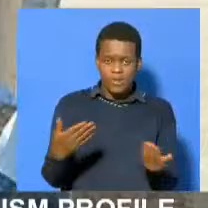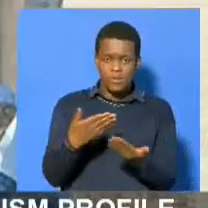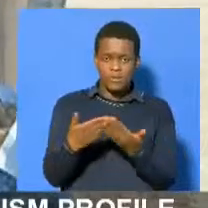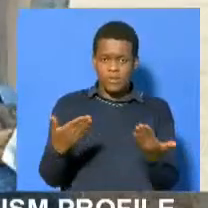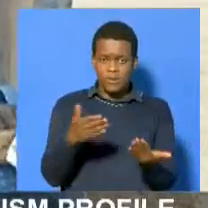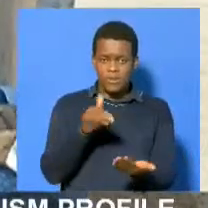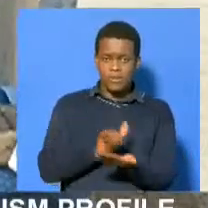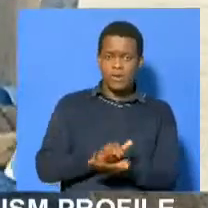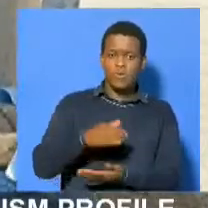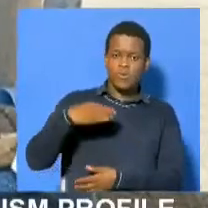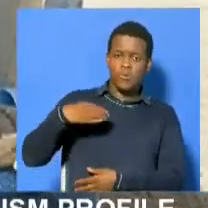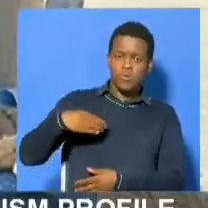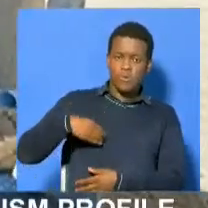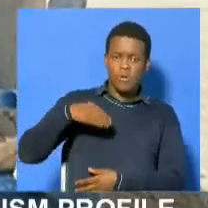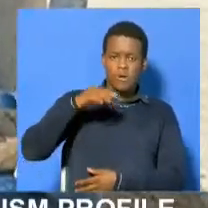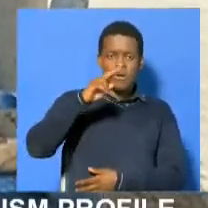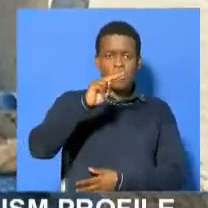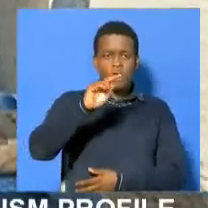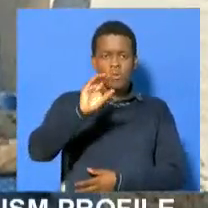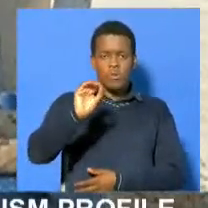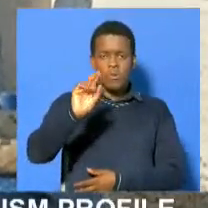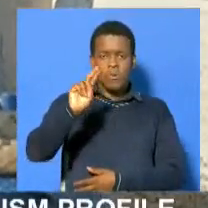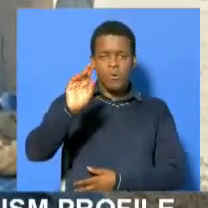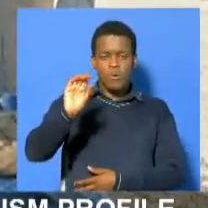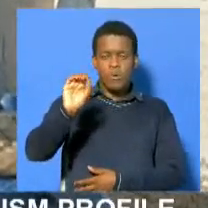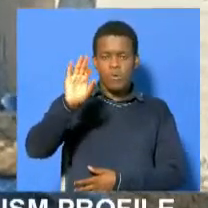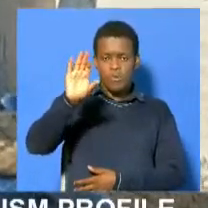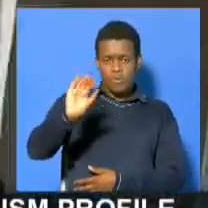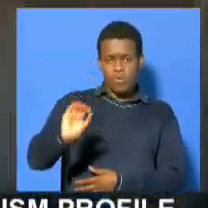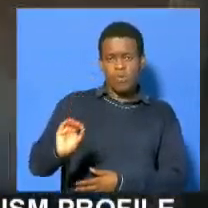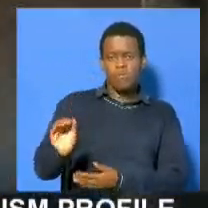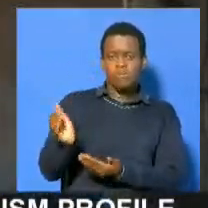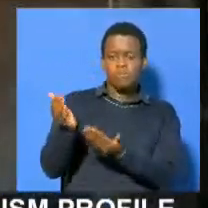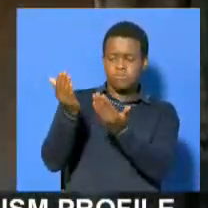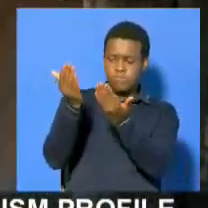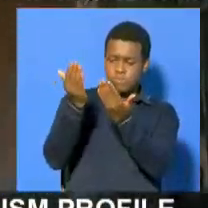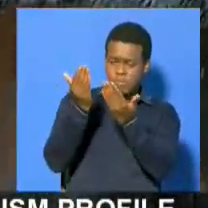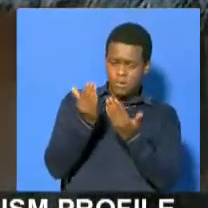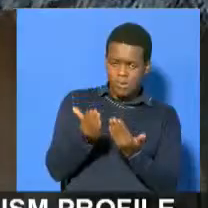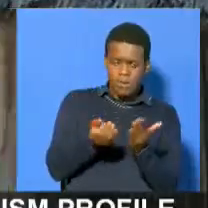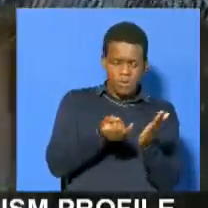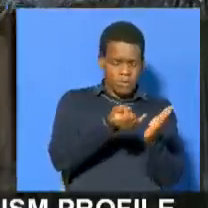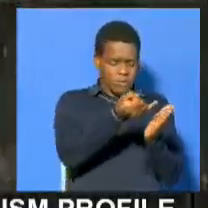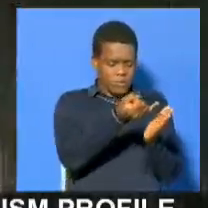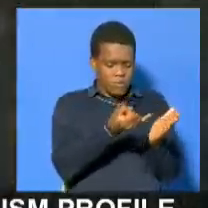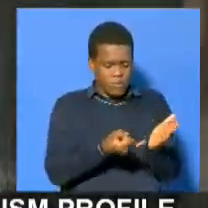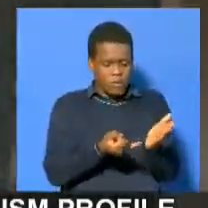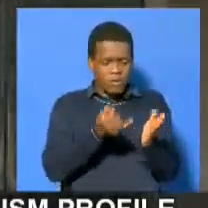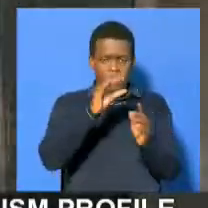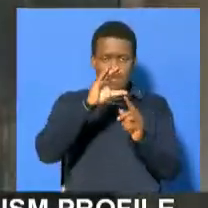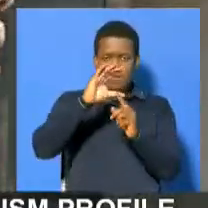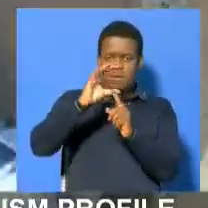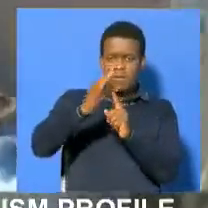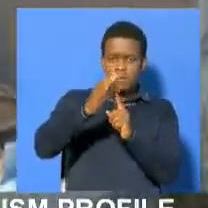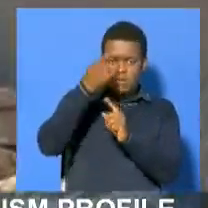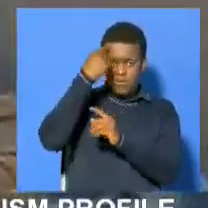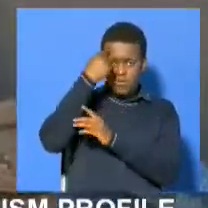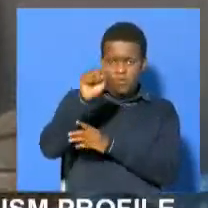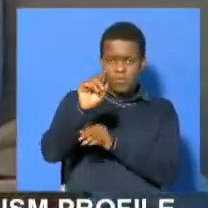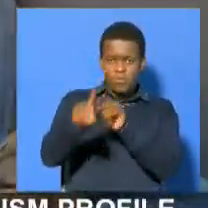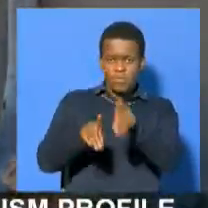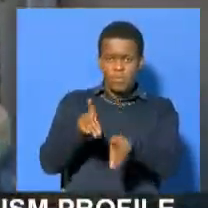Nonofo is working hard to bring together arts, craft and culture to the benefit of the community.